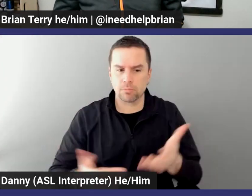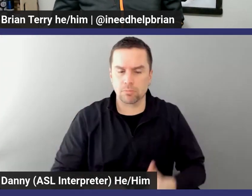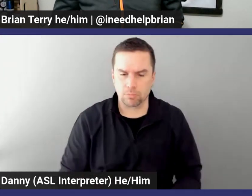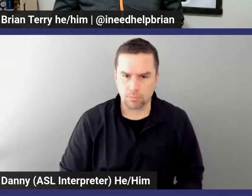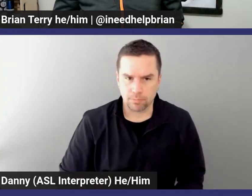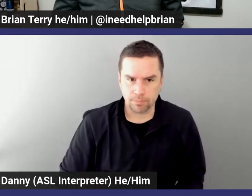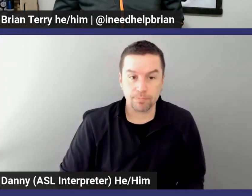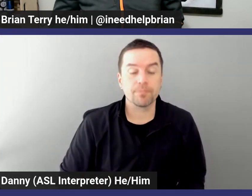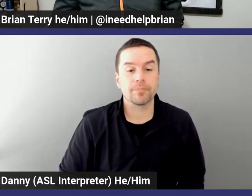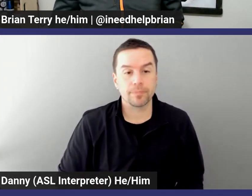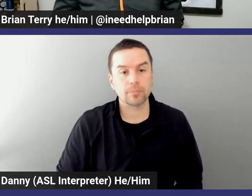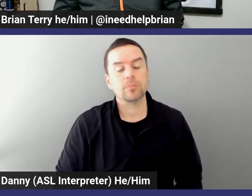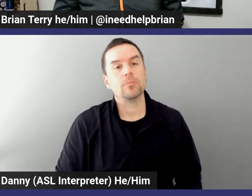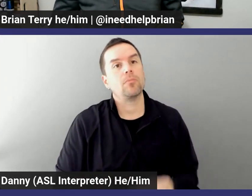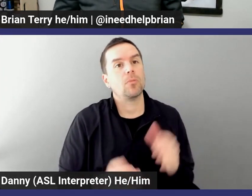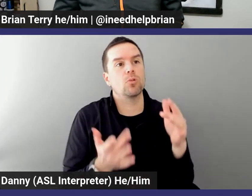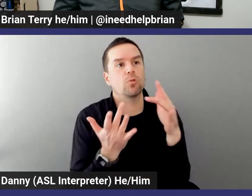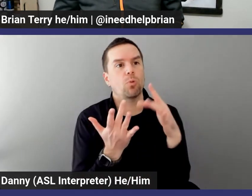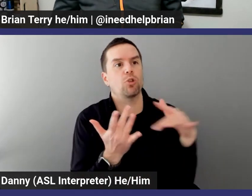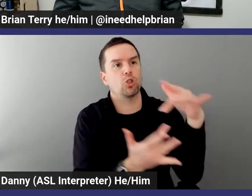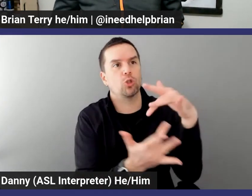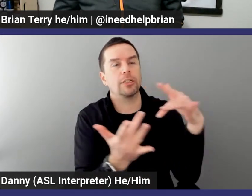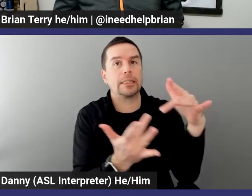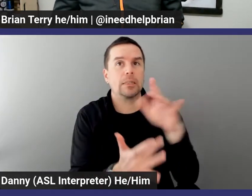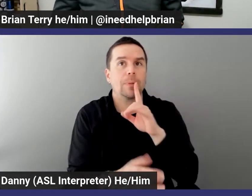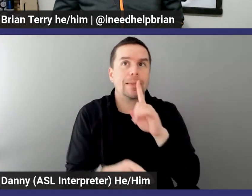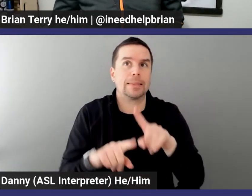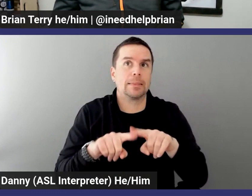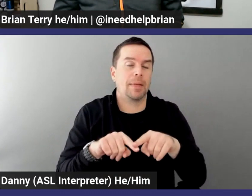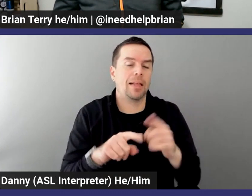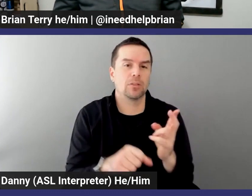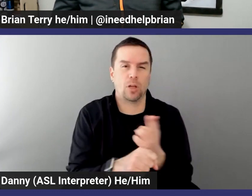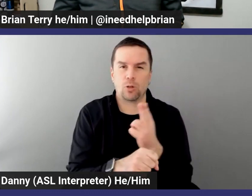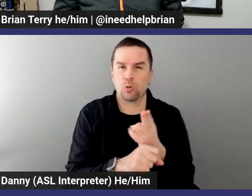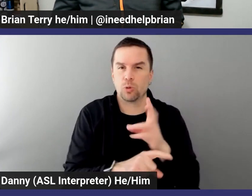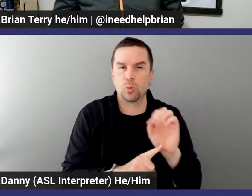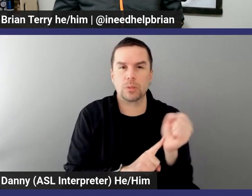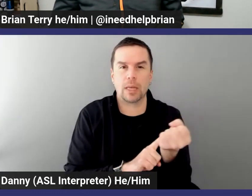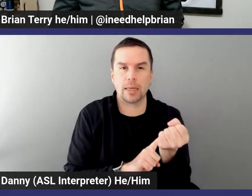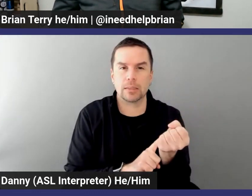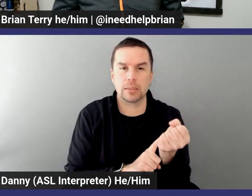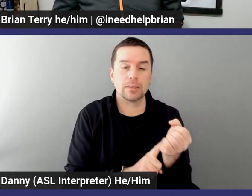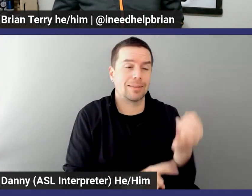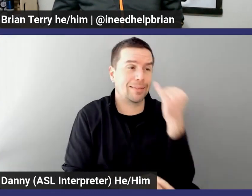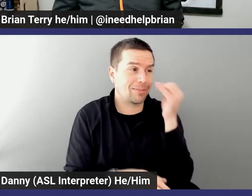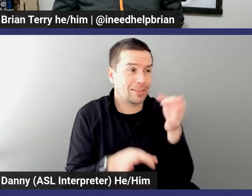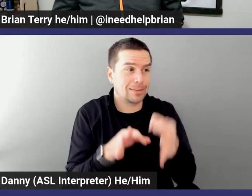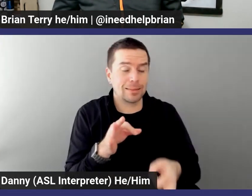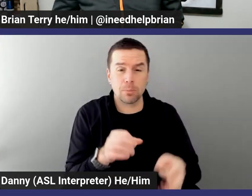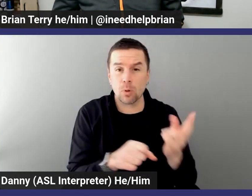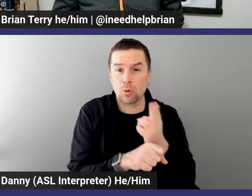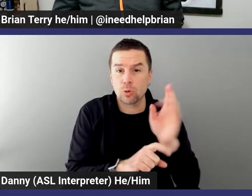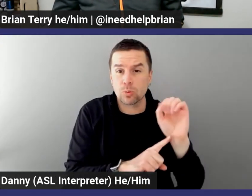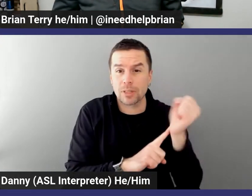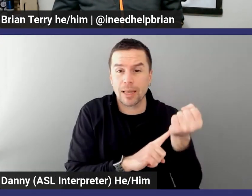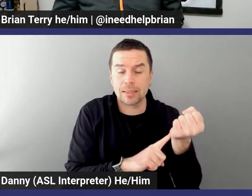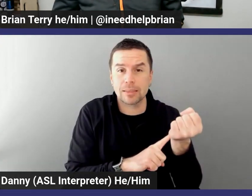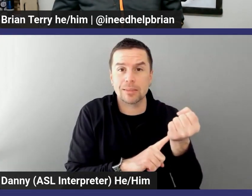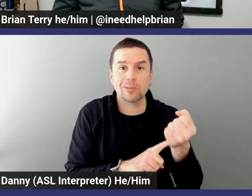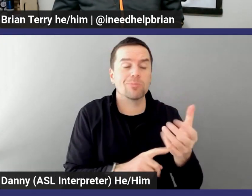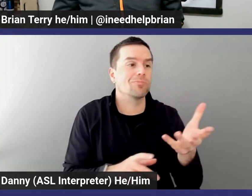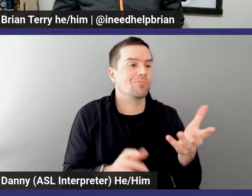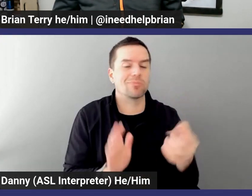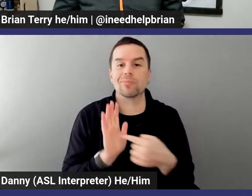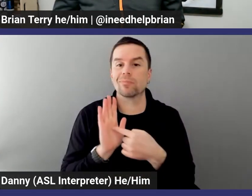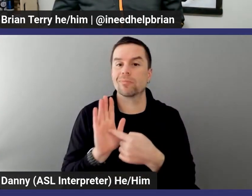journey, I think that depends on the use case as well. Like if it's a simple use case, let's say if you take an example that like it's